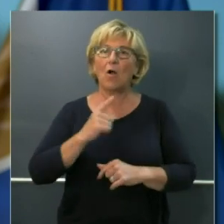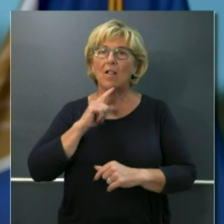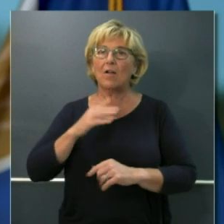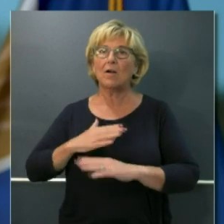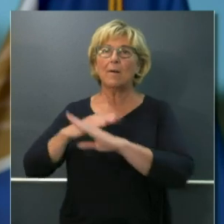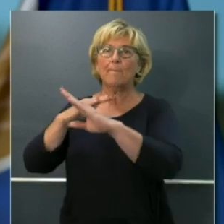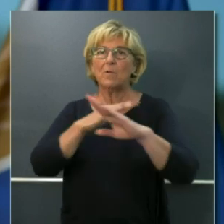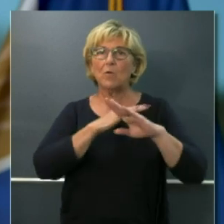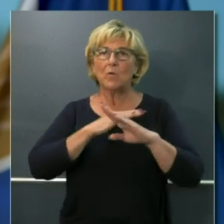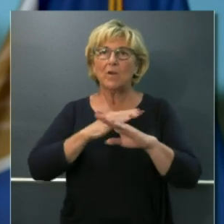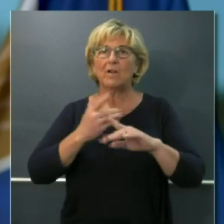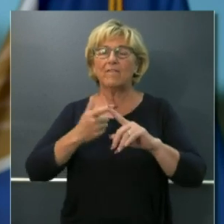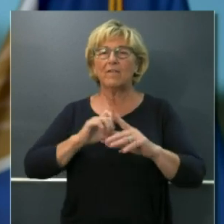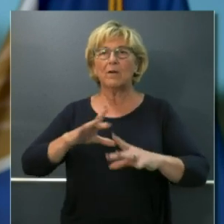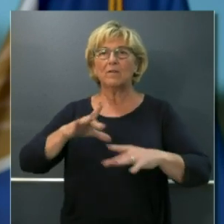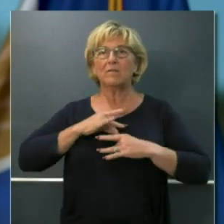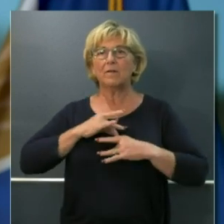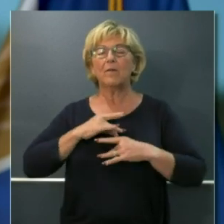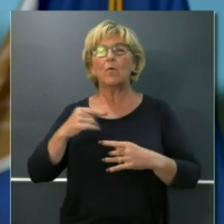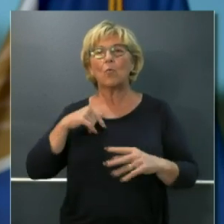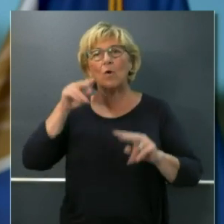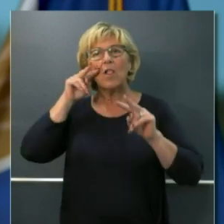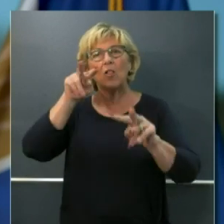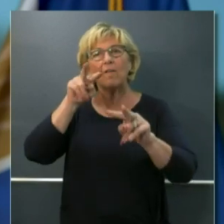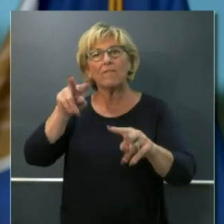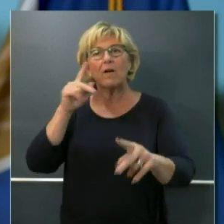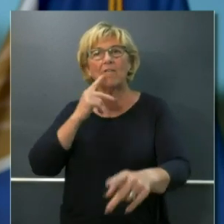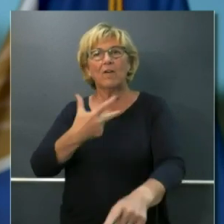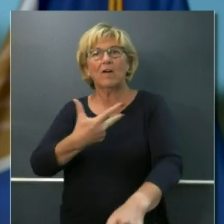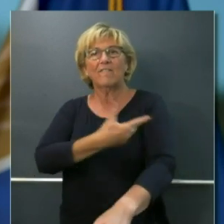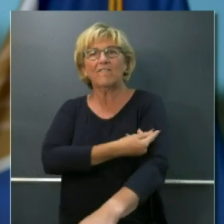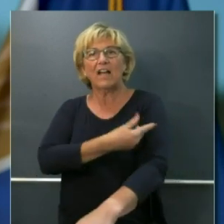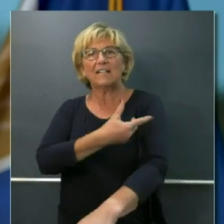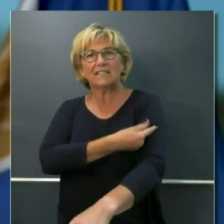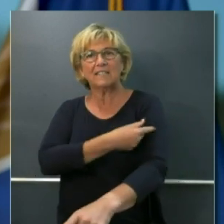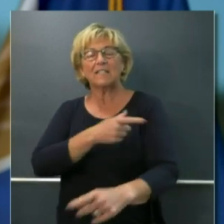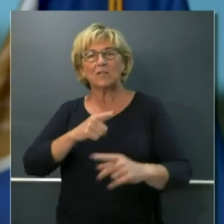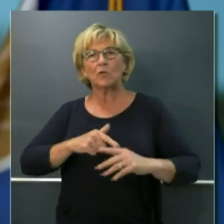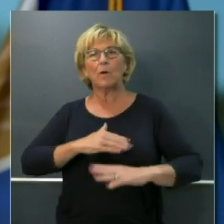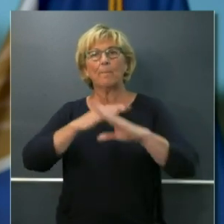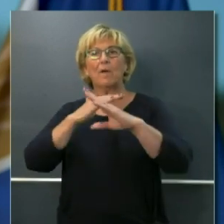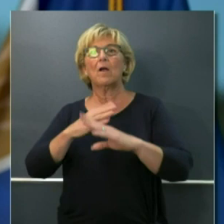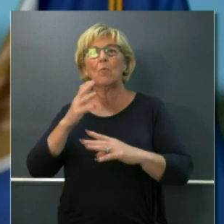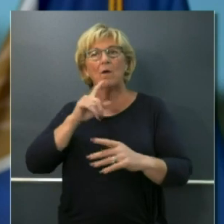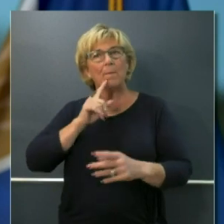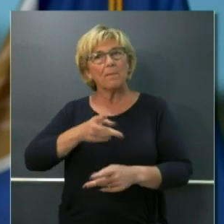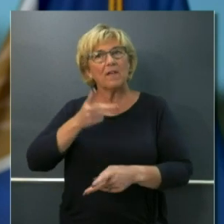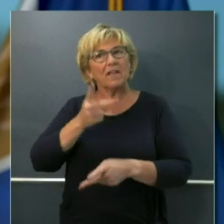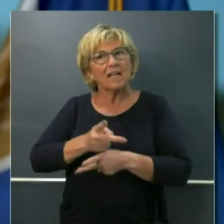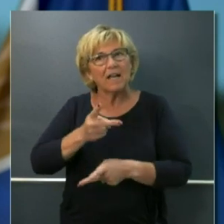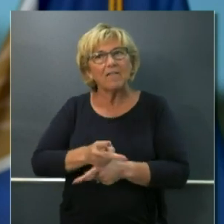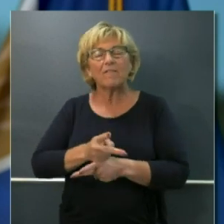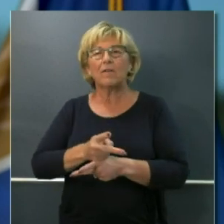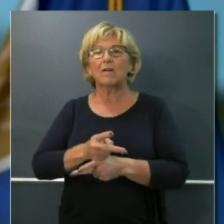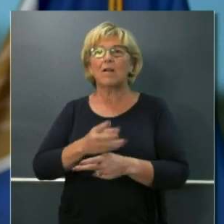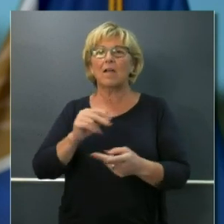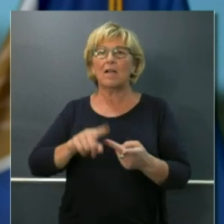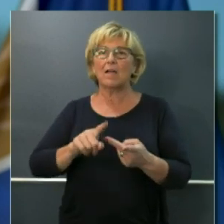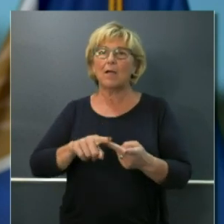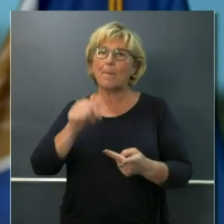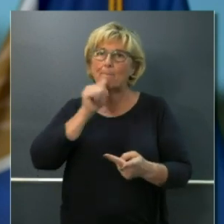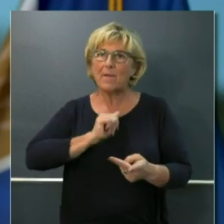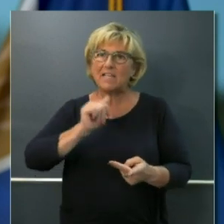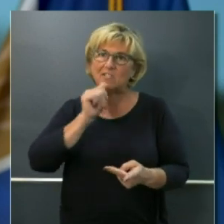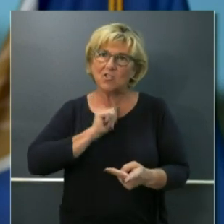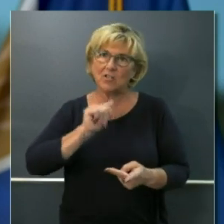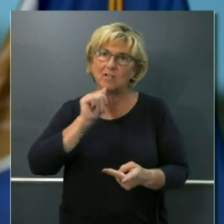us look forward to, or vaccine that we look forward to. So want us to be cautious in this space, but also patient